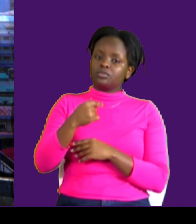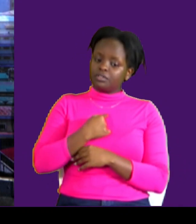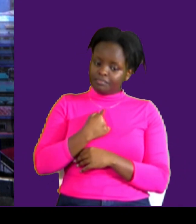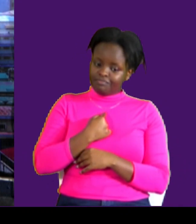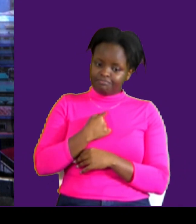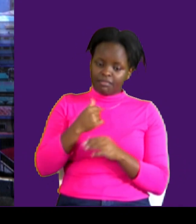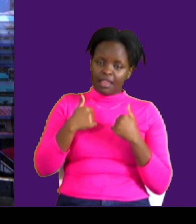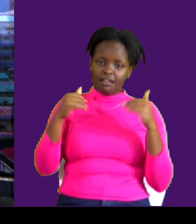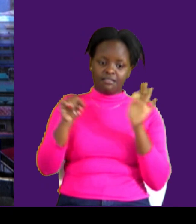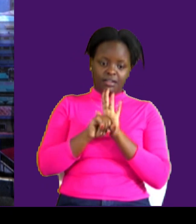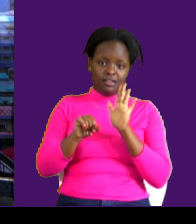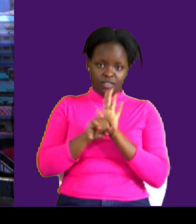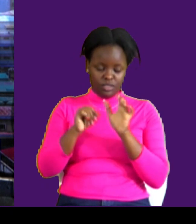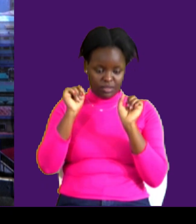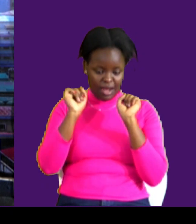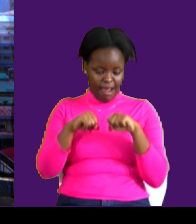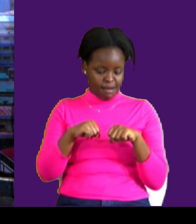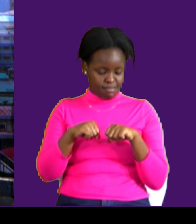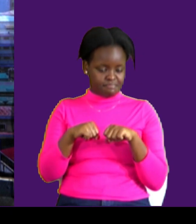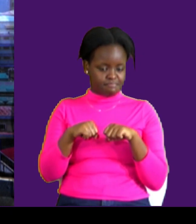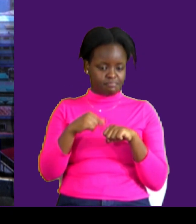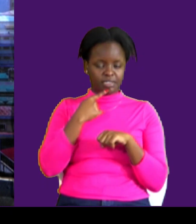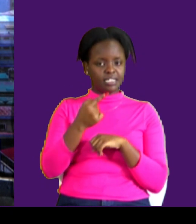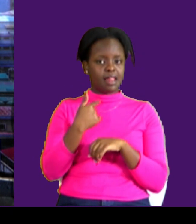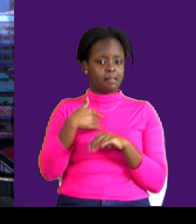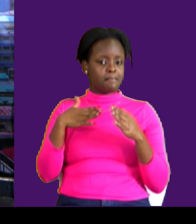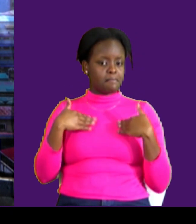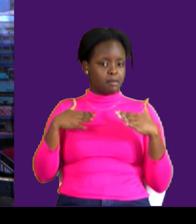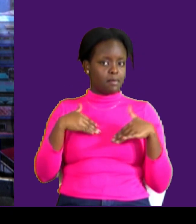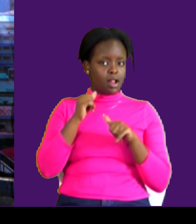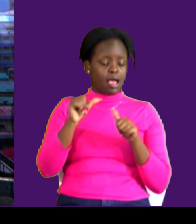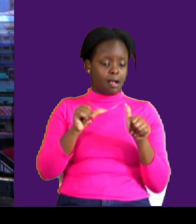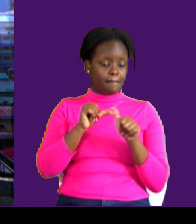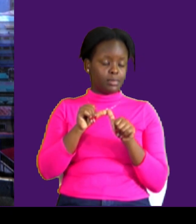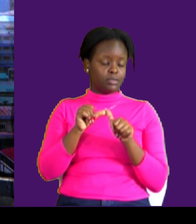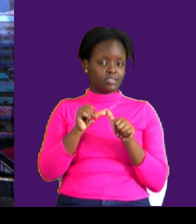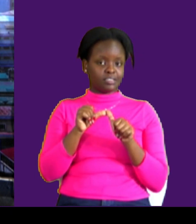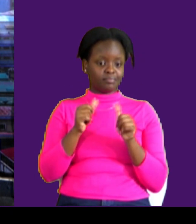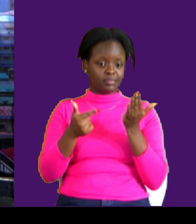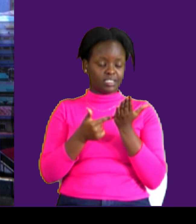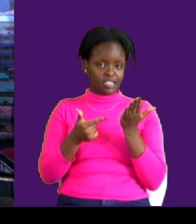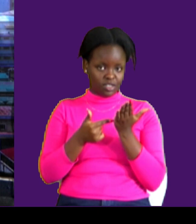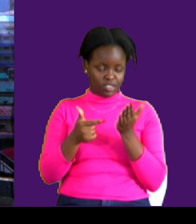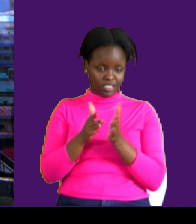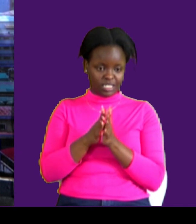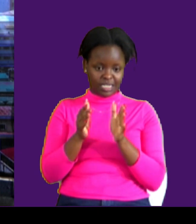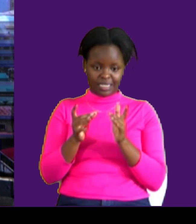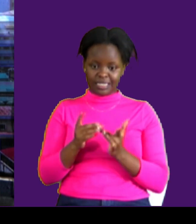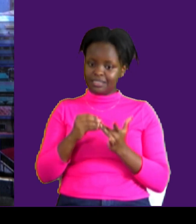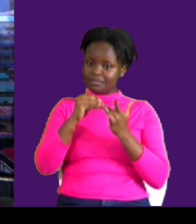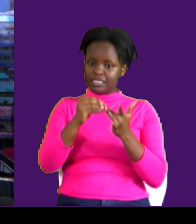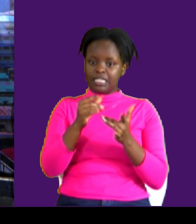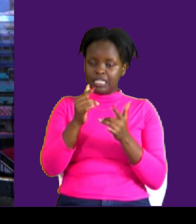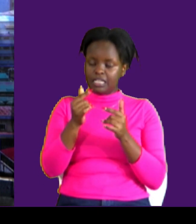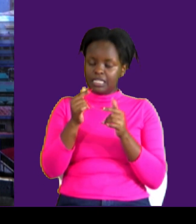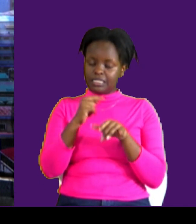there's so much that you can tell people about technology, and especially when it comes